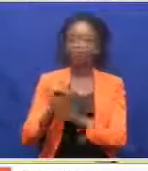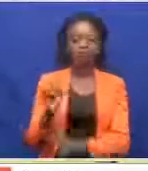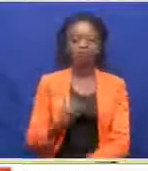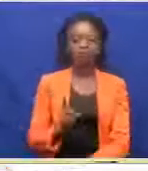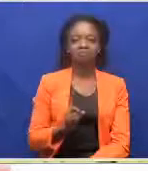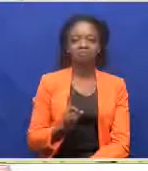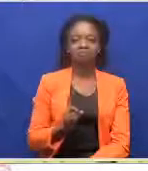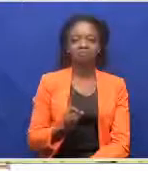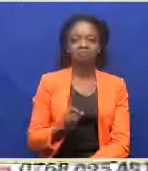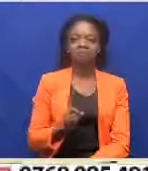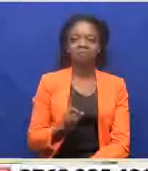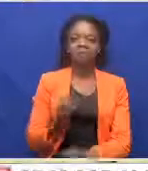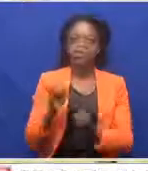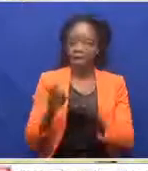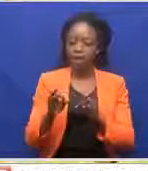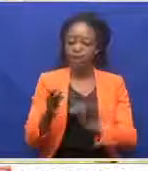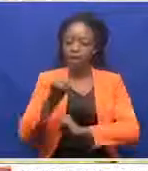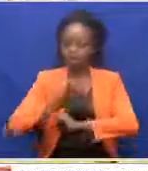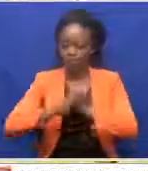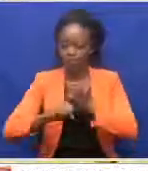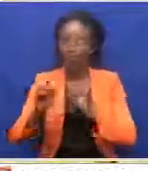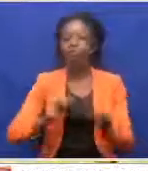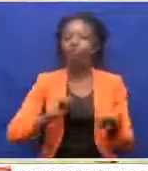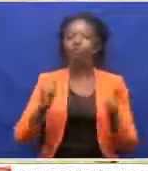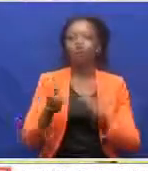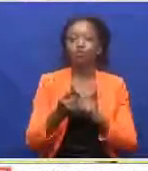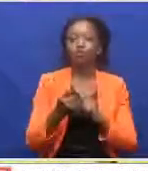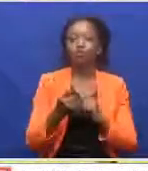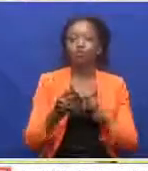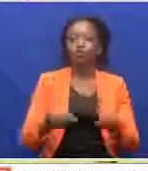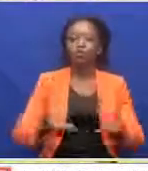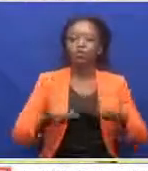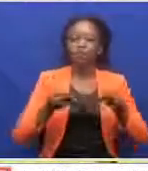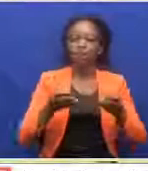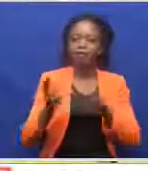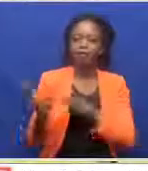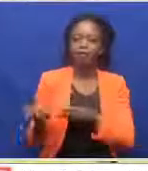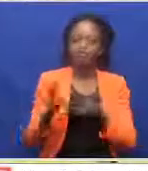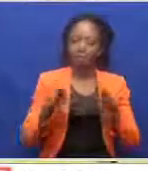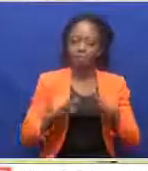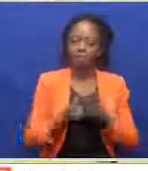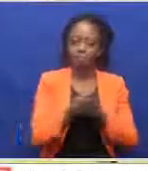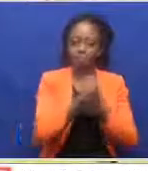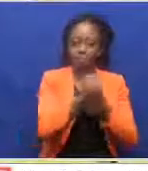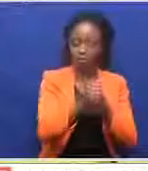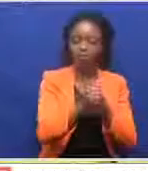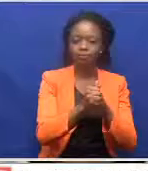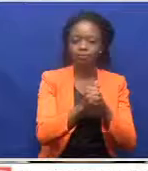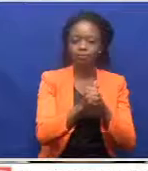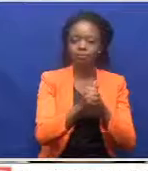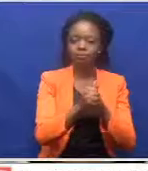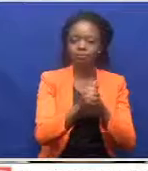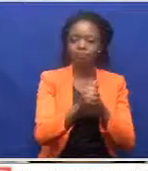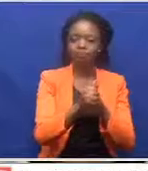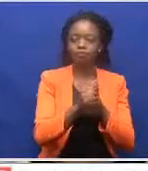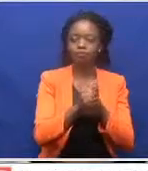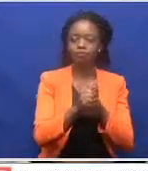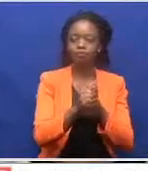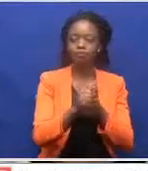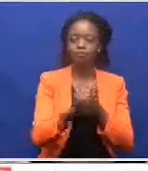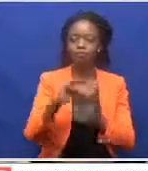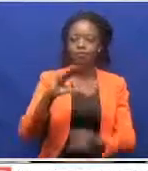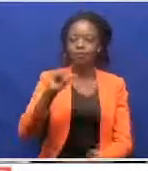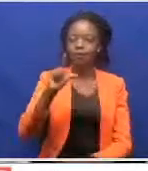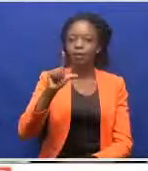chama ya Jubilee iwajibike, ibadilishwe, ipewe raia waongoze chama vile inataka chama iongozwe. Kusitani